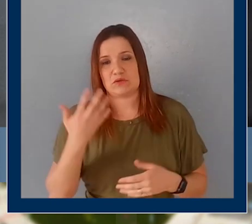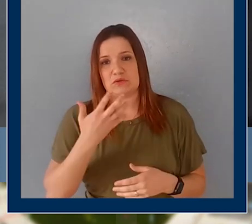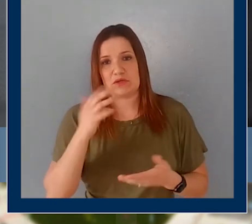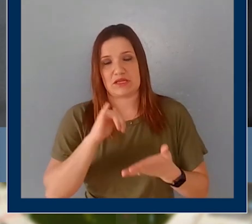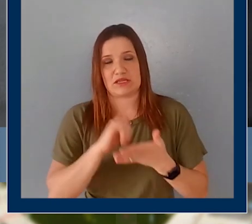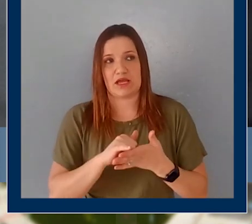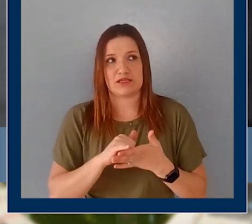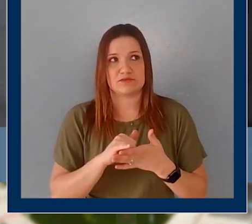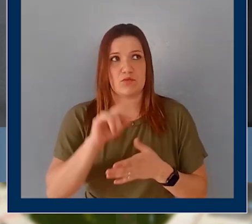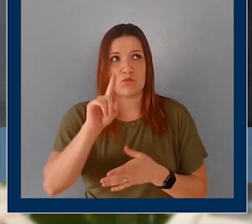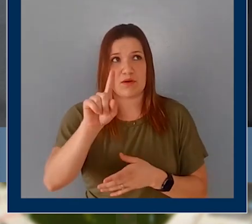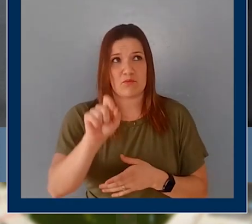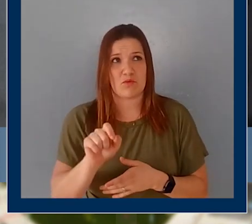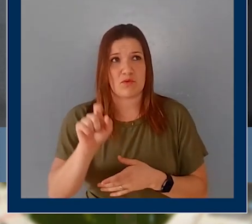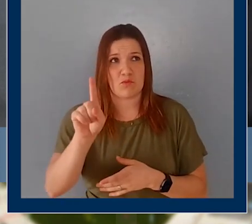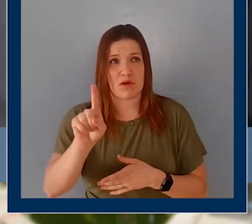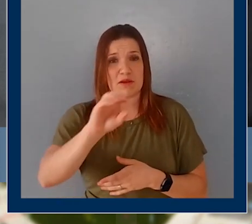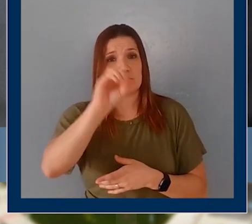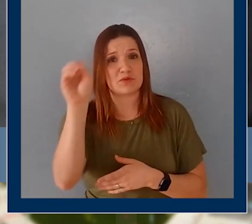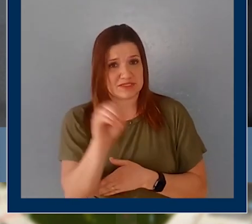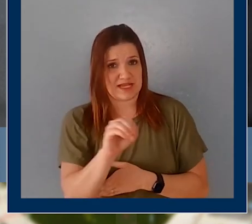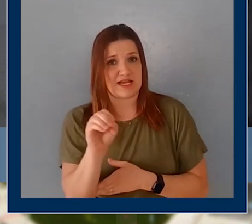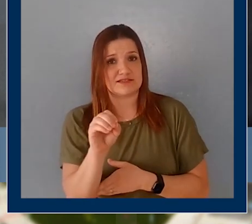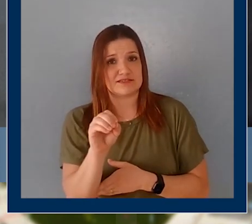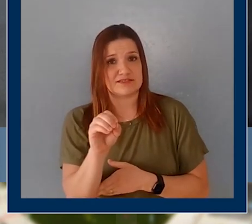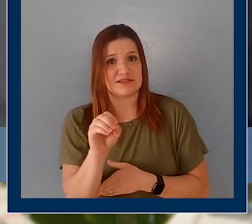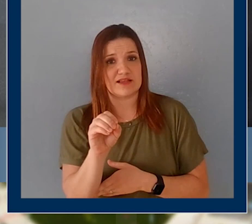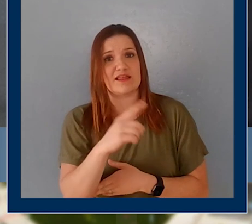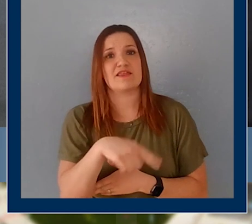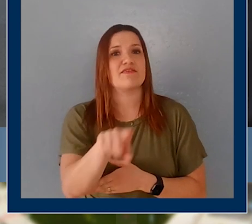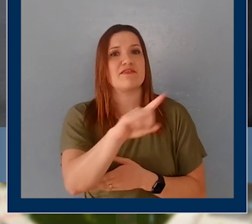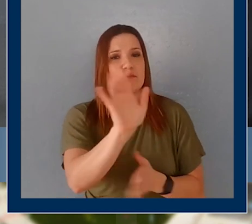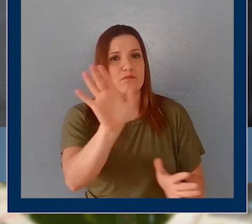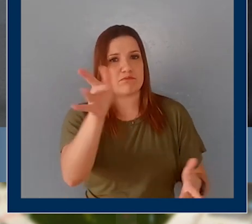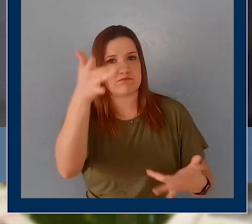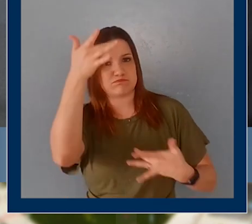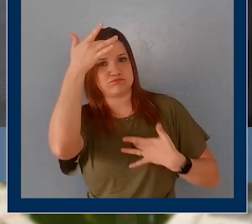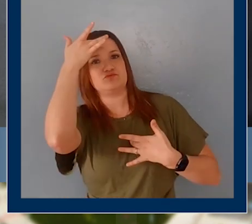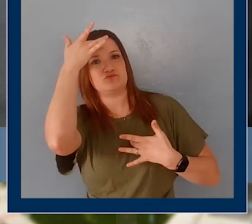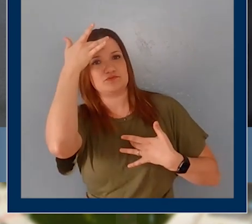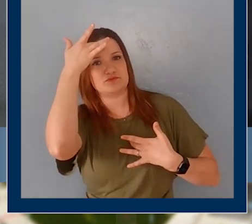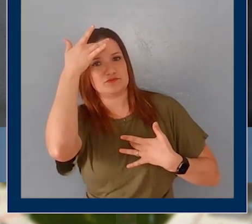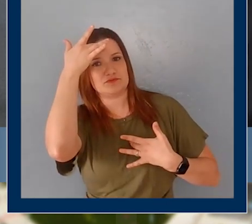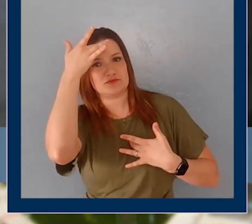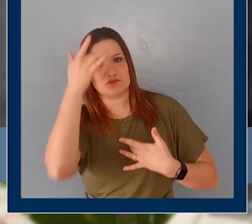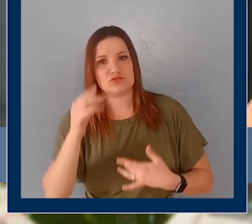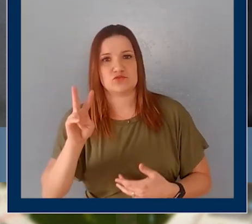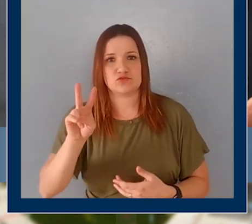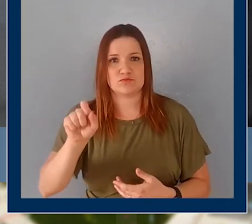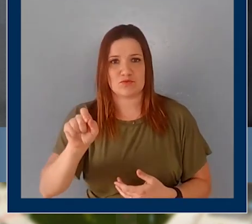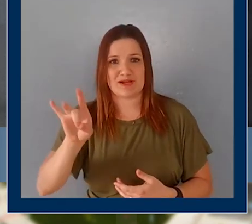last 14 days have been much more intense. And that 13.3% is up about 1.5% over where it was